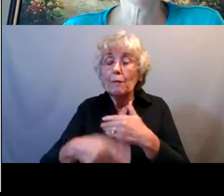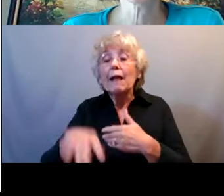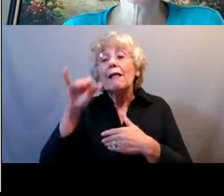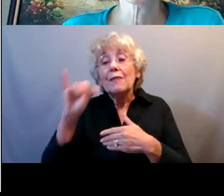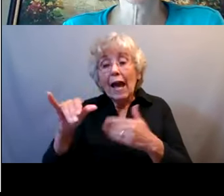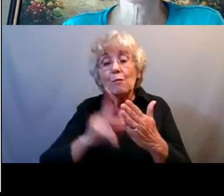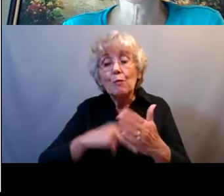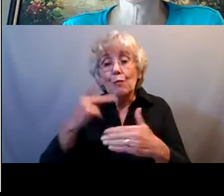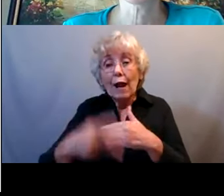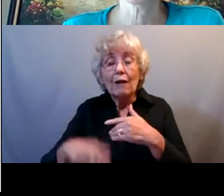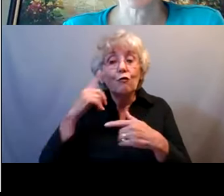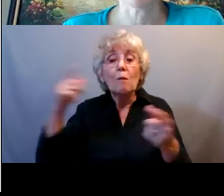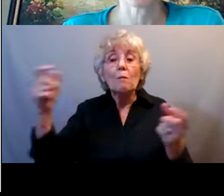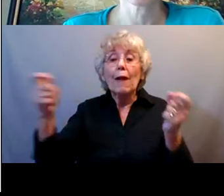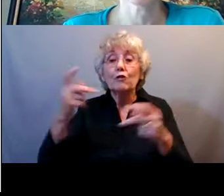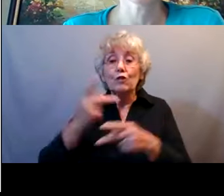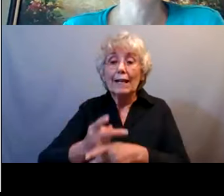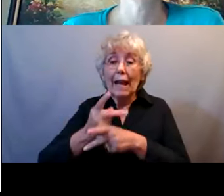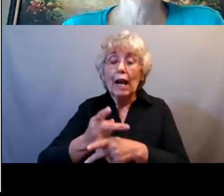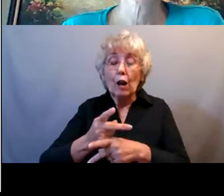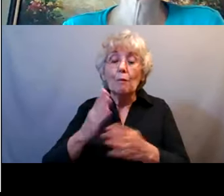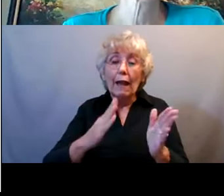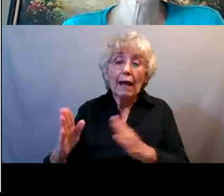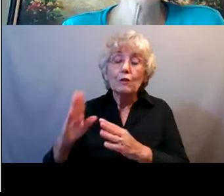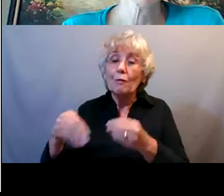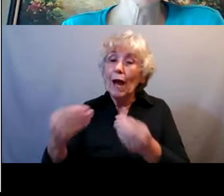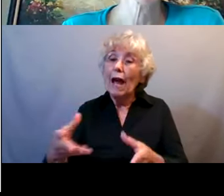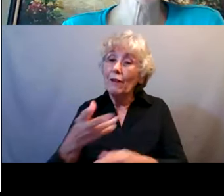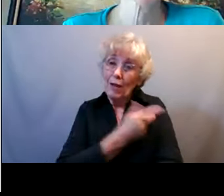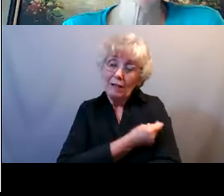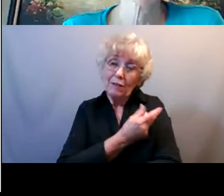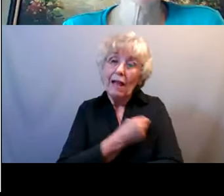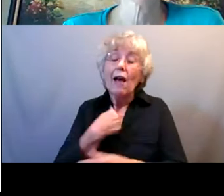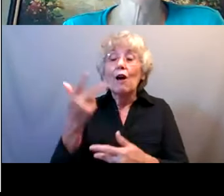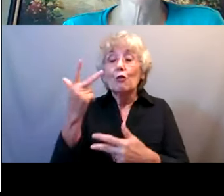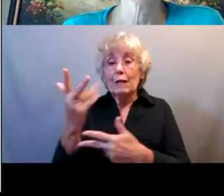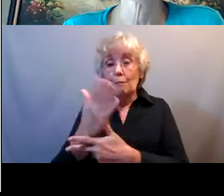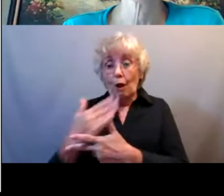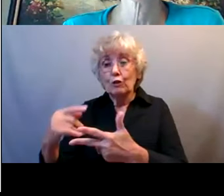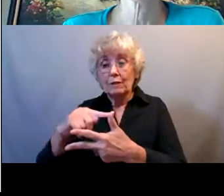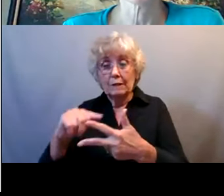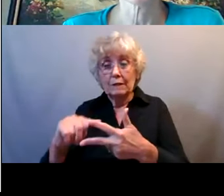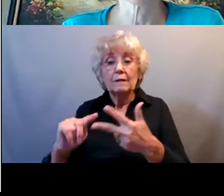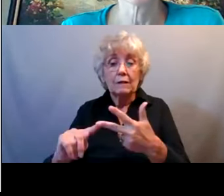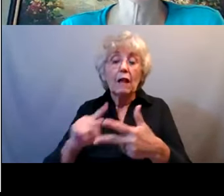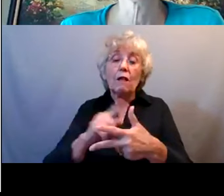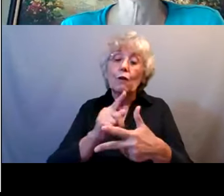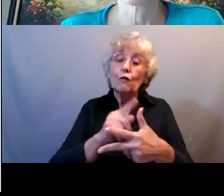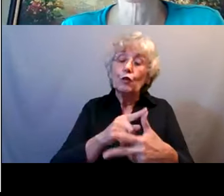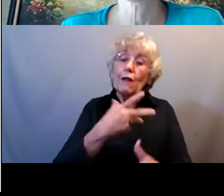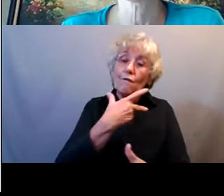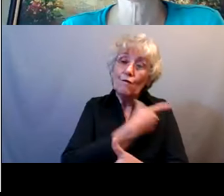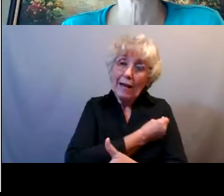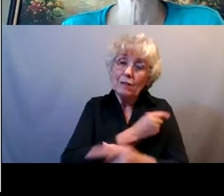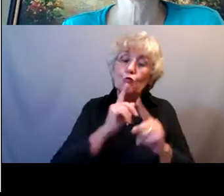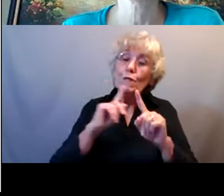for managed care plans to increase COVID vaccination. There's three components of the program. The first is a vaccine